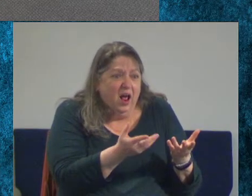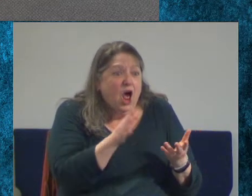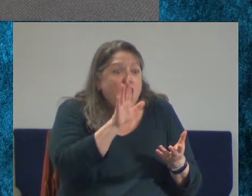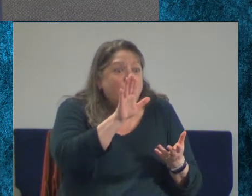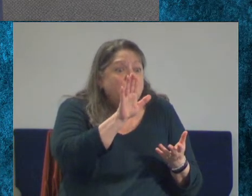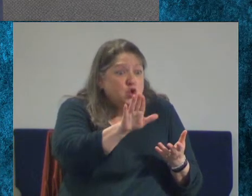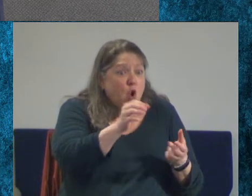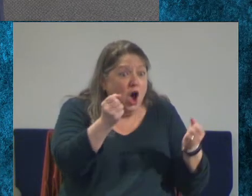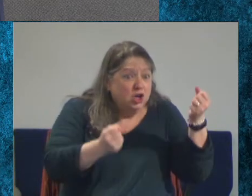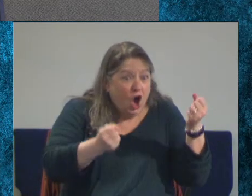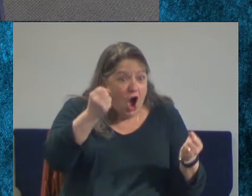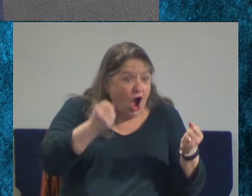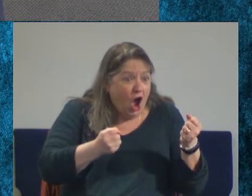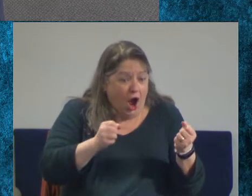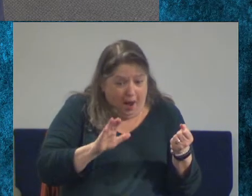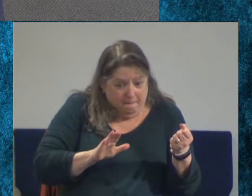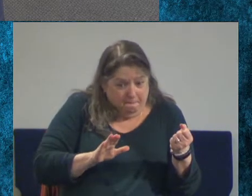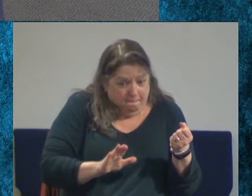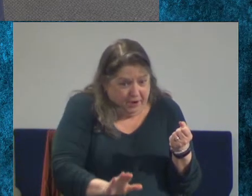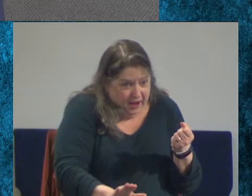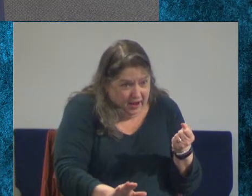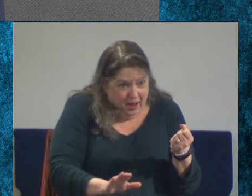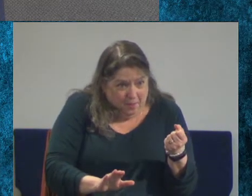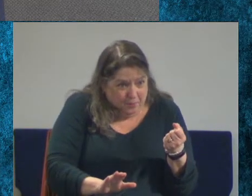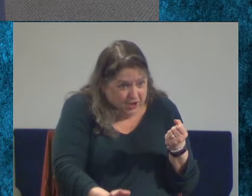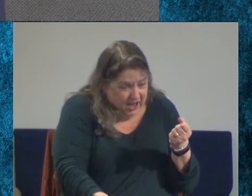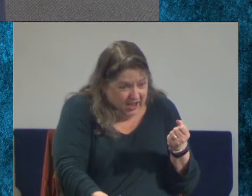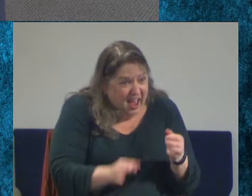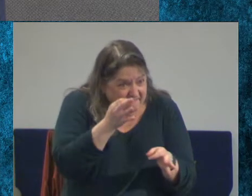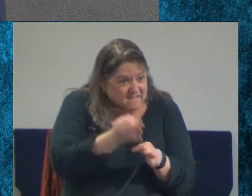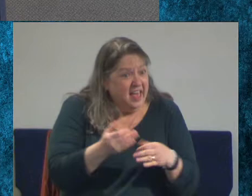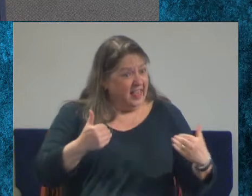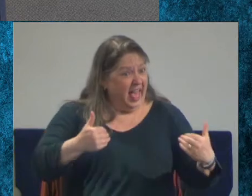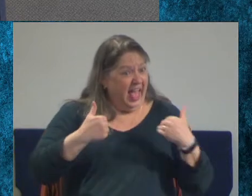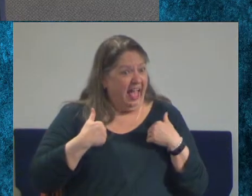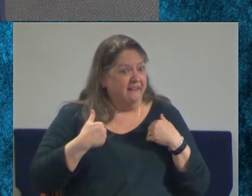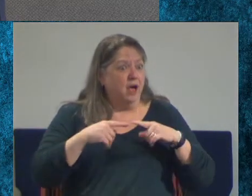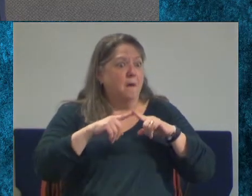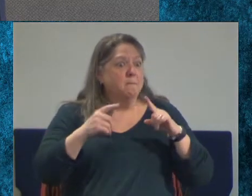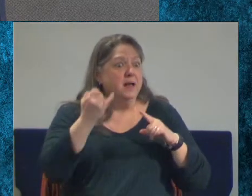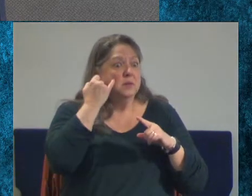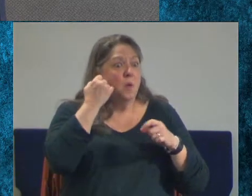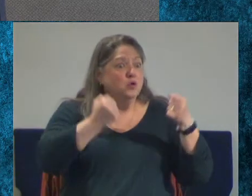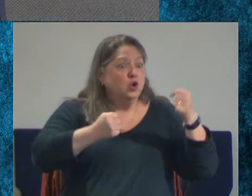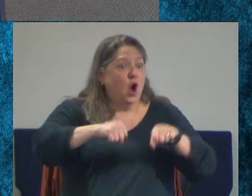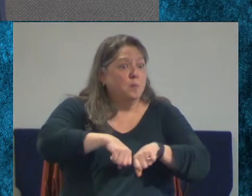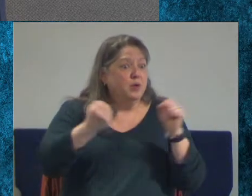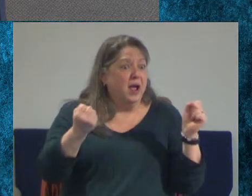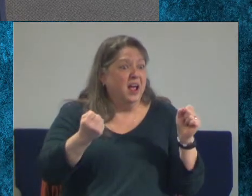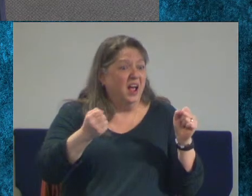car. However, if the fluid line is broken, your brakes will not stop the car, and neither will your faith.